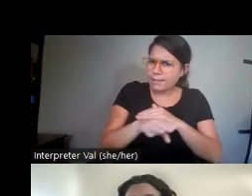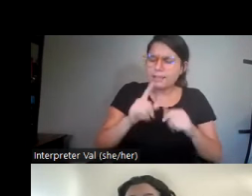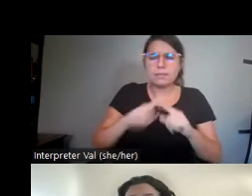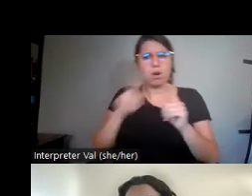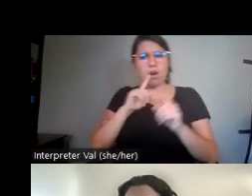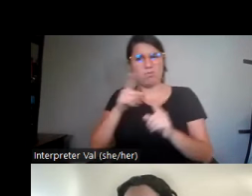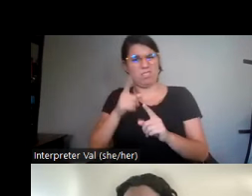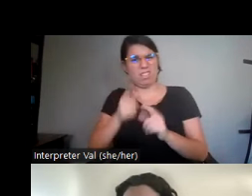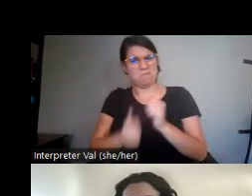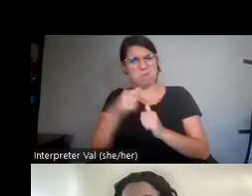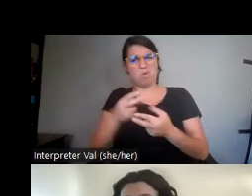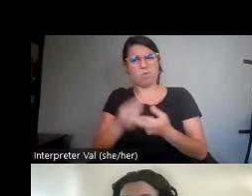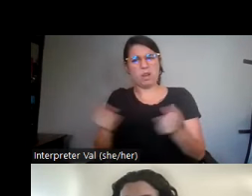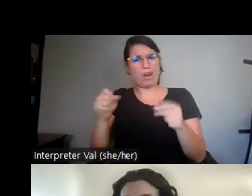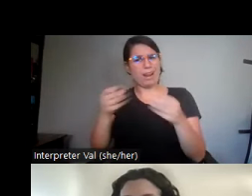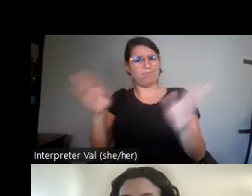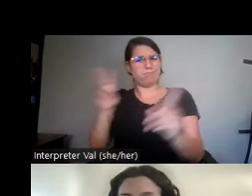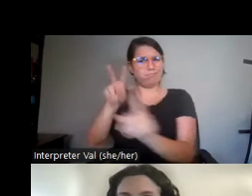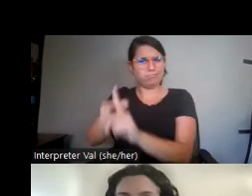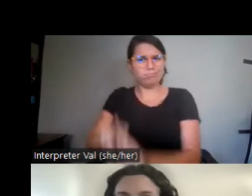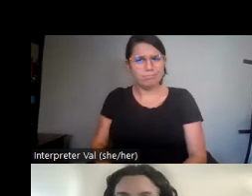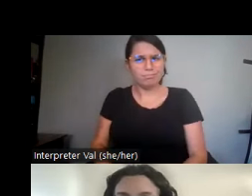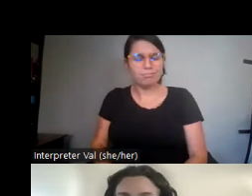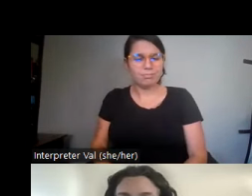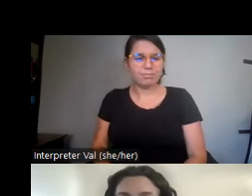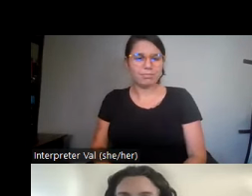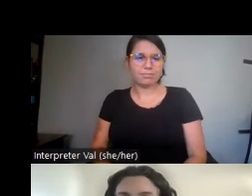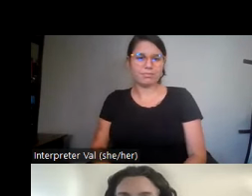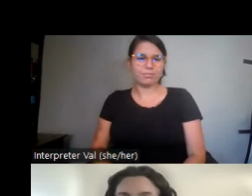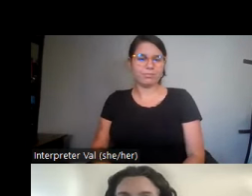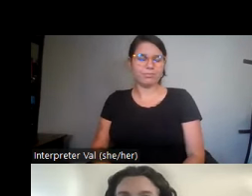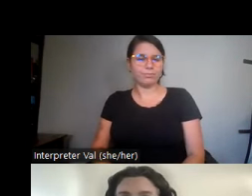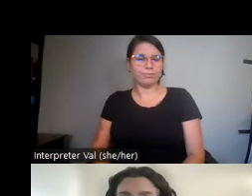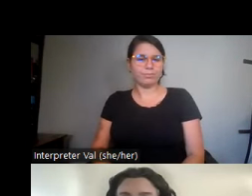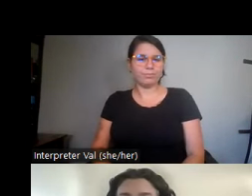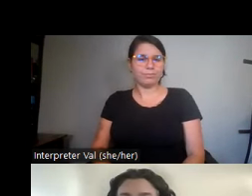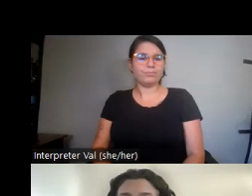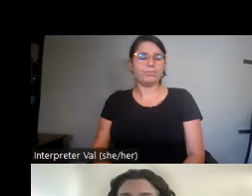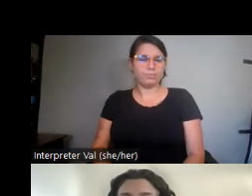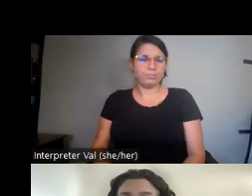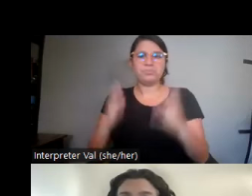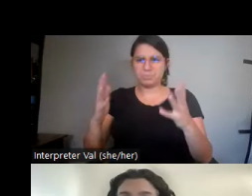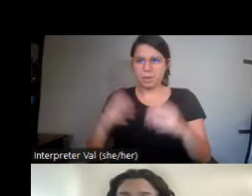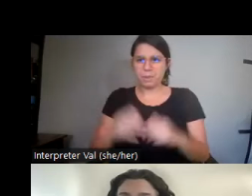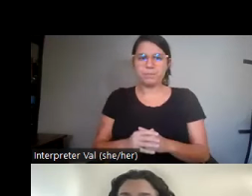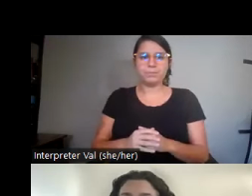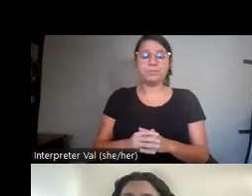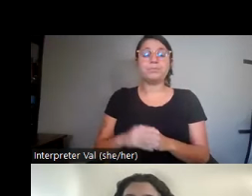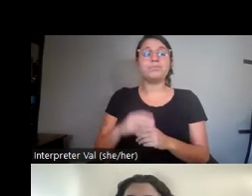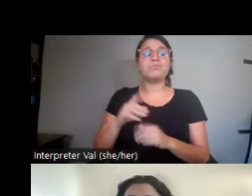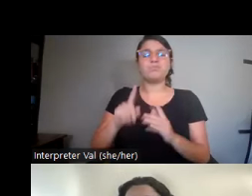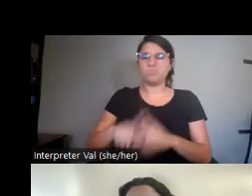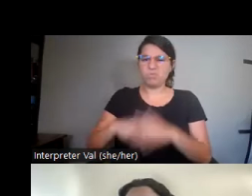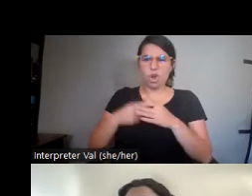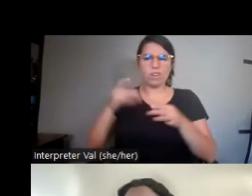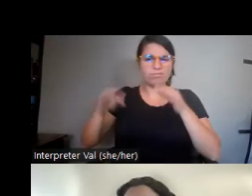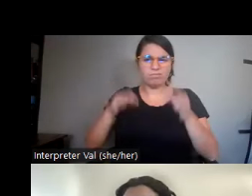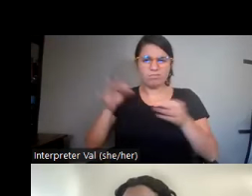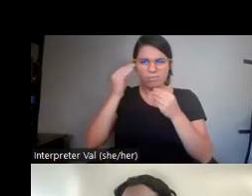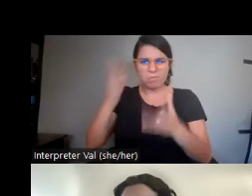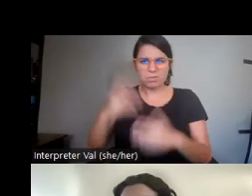resources are broadly helpful. So just to start, in 2020, there were